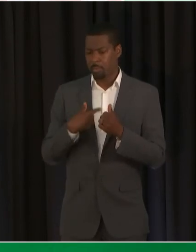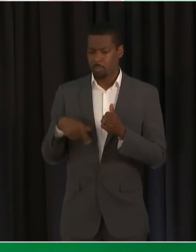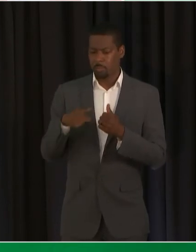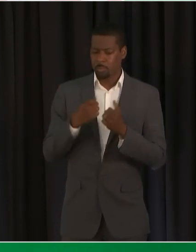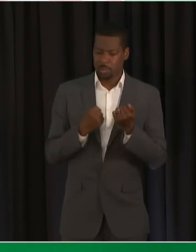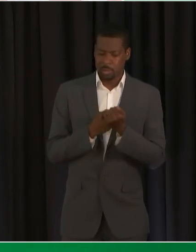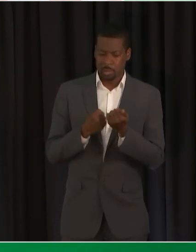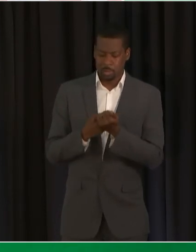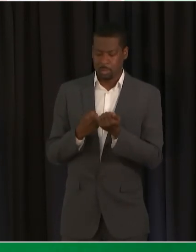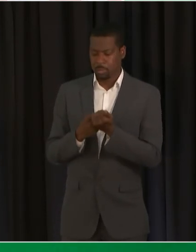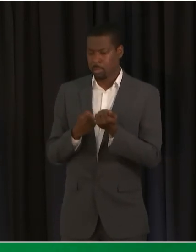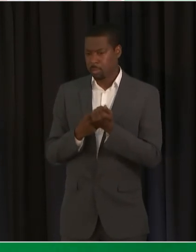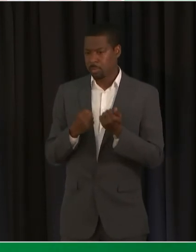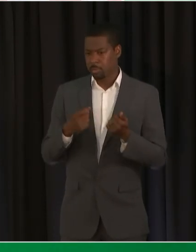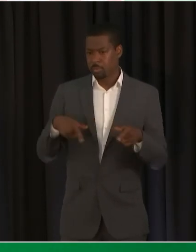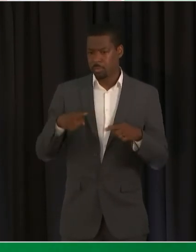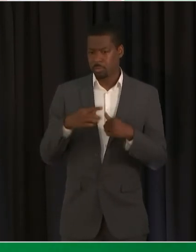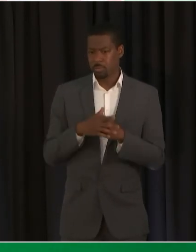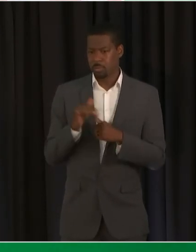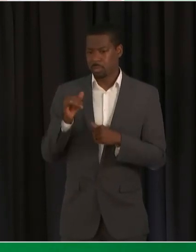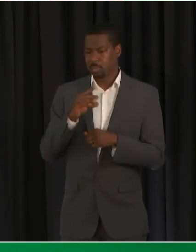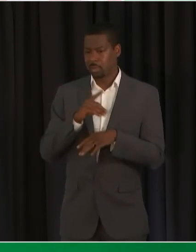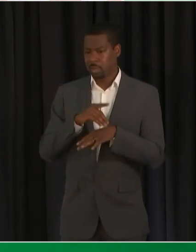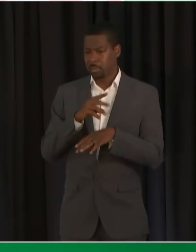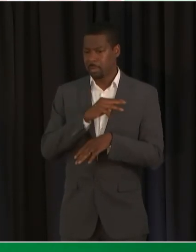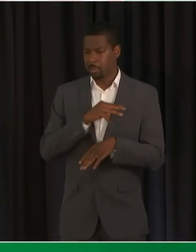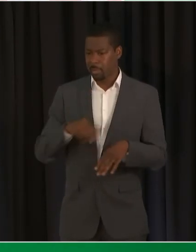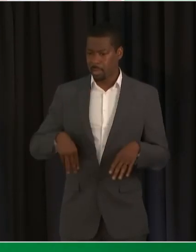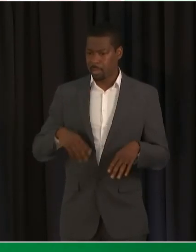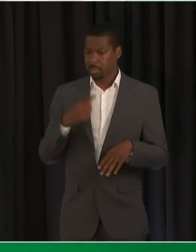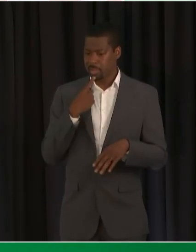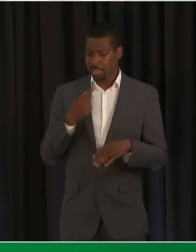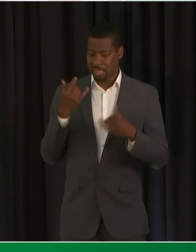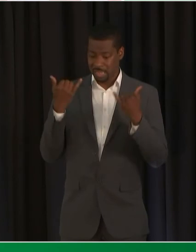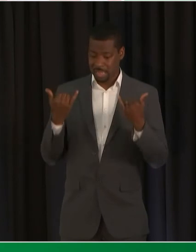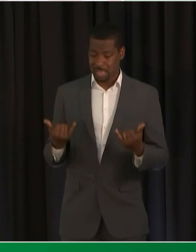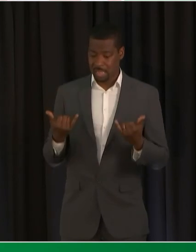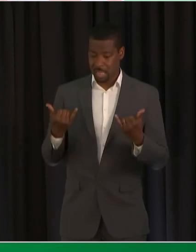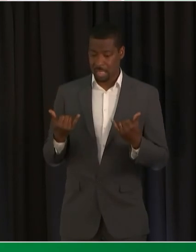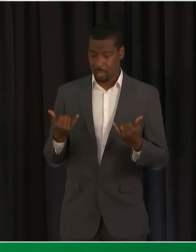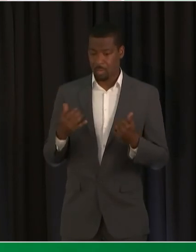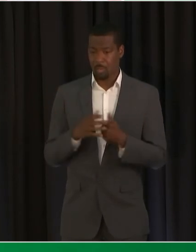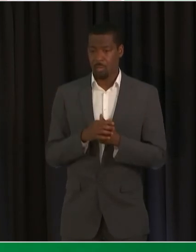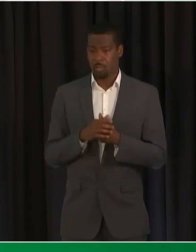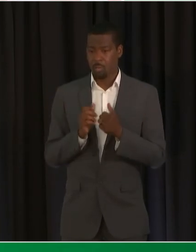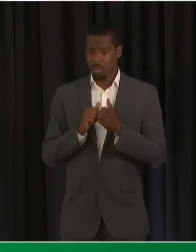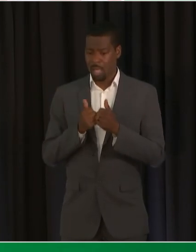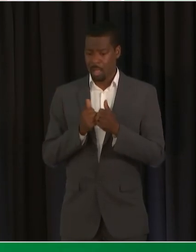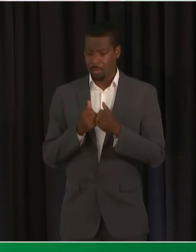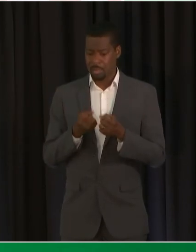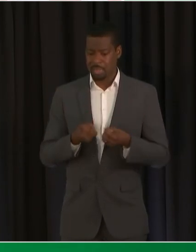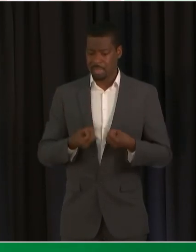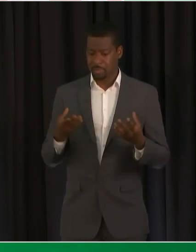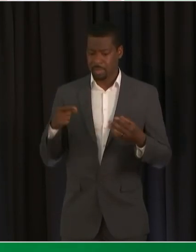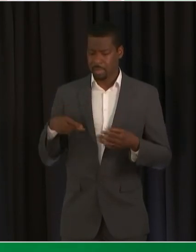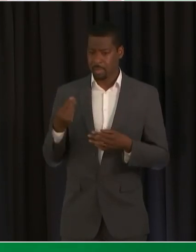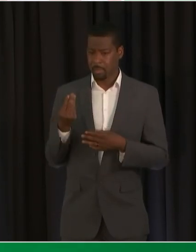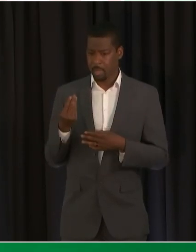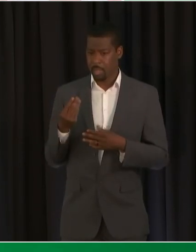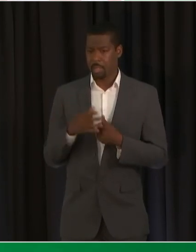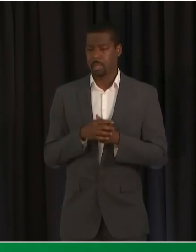together. So a tip, like what Rod is saying, what the Deputy Mayor is saying, in these moments where we're saying, how do we spend this